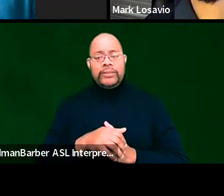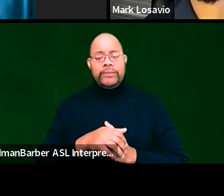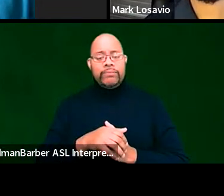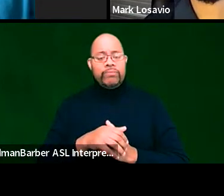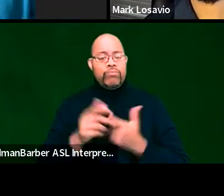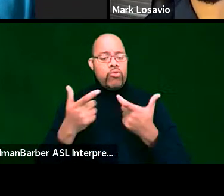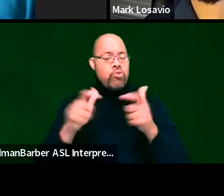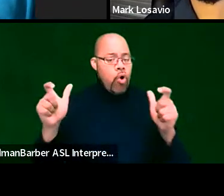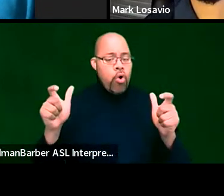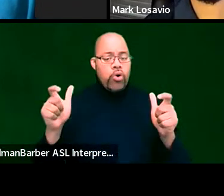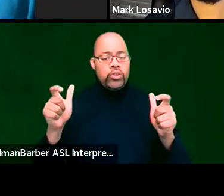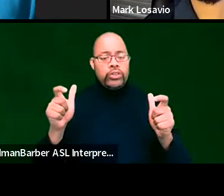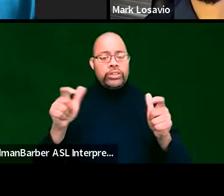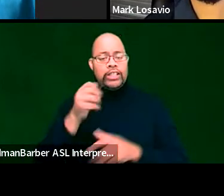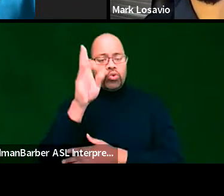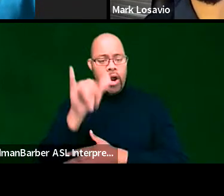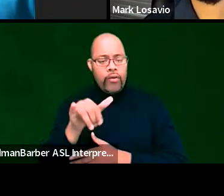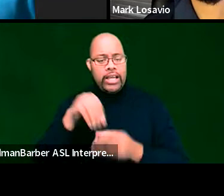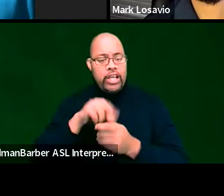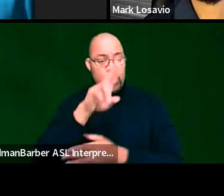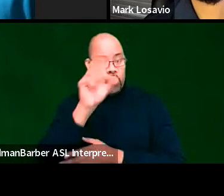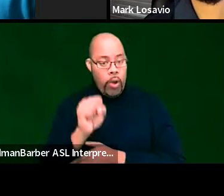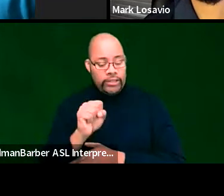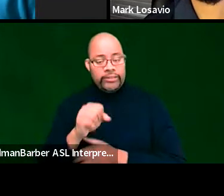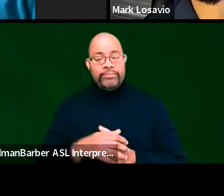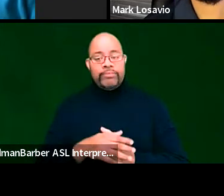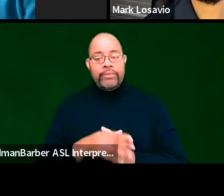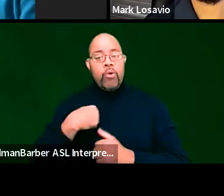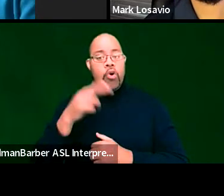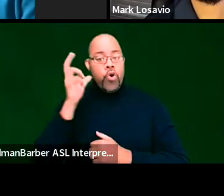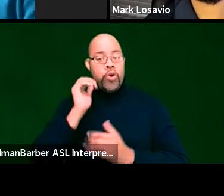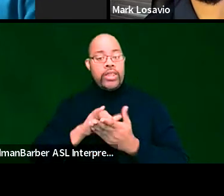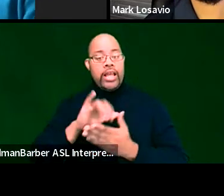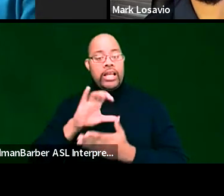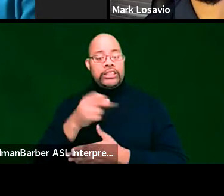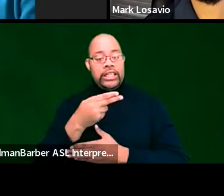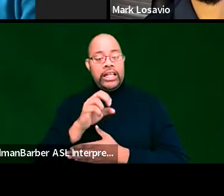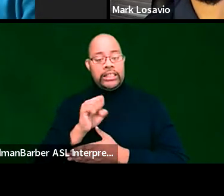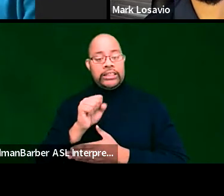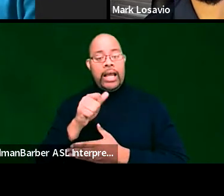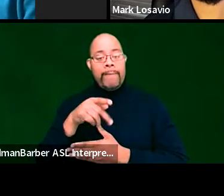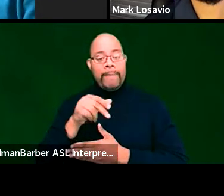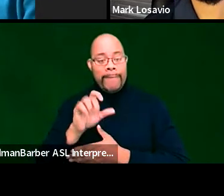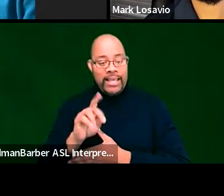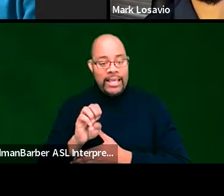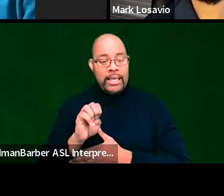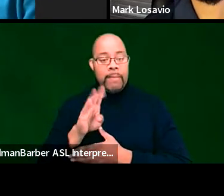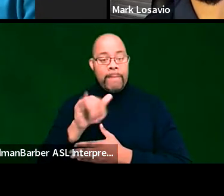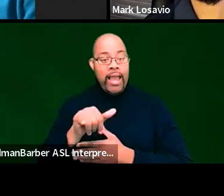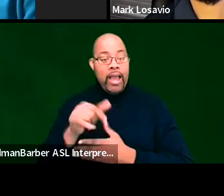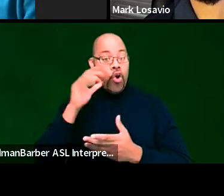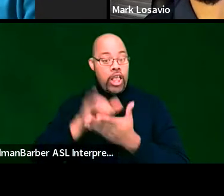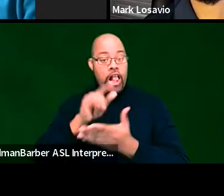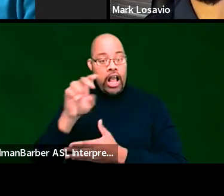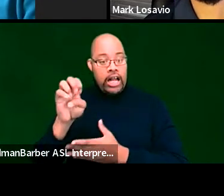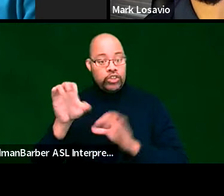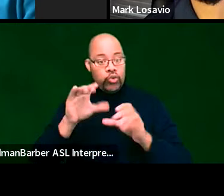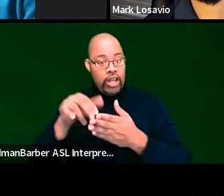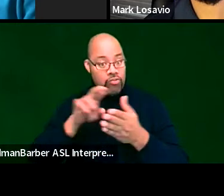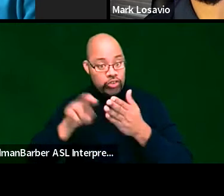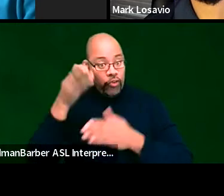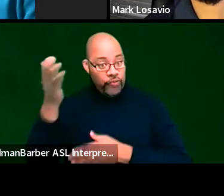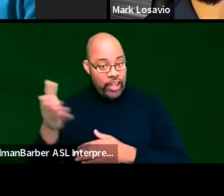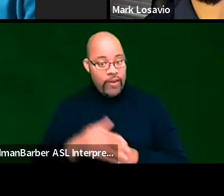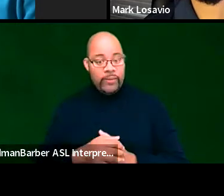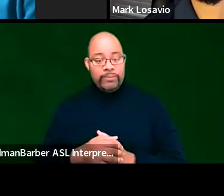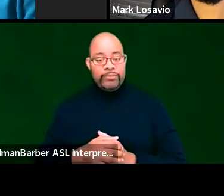a really large estuary that's in the United States. And we heard the Chesapeake Bay when we heard Lonnie's background, right? We heard about him doing research in the Bay.